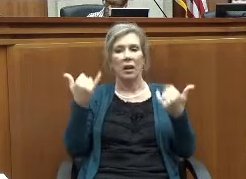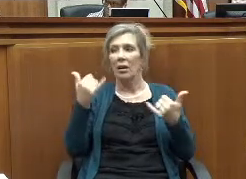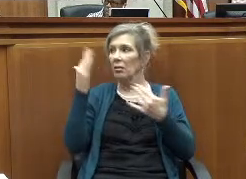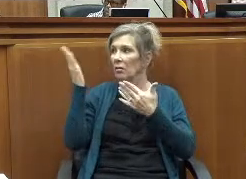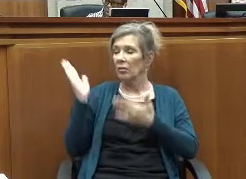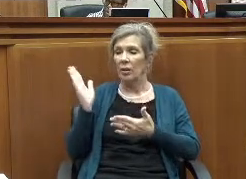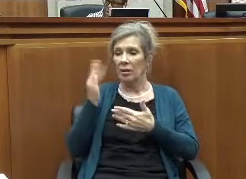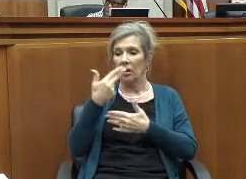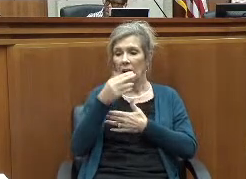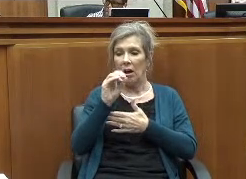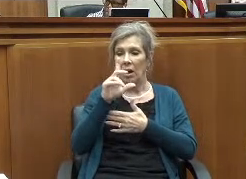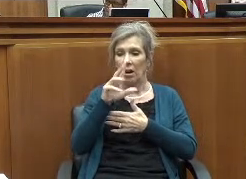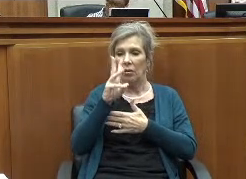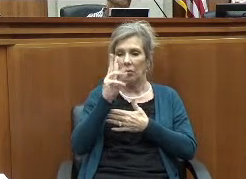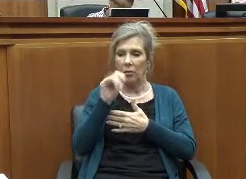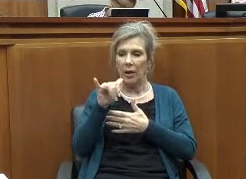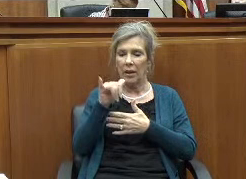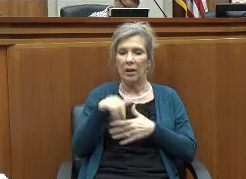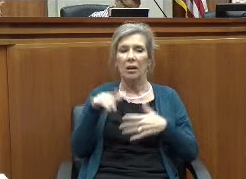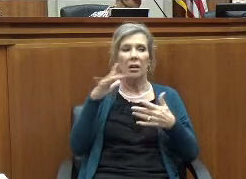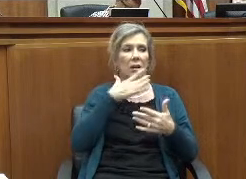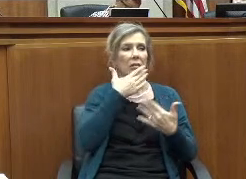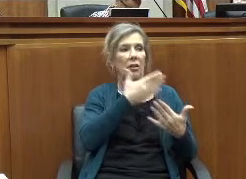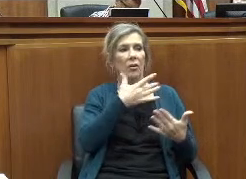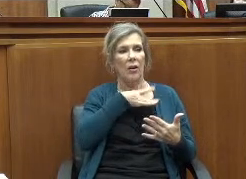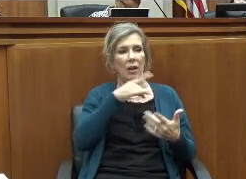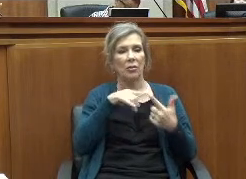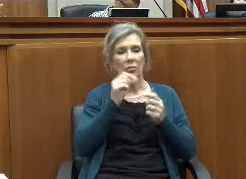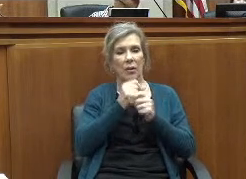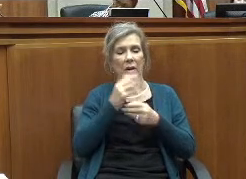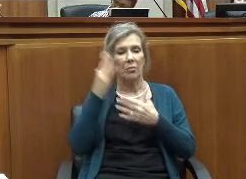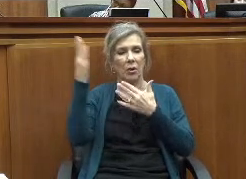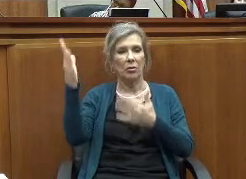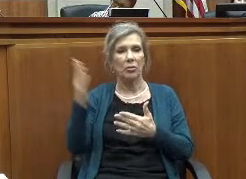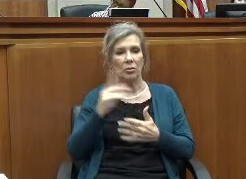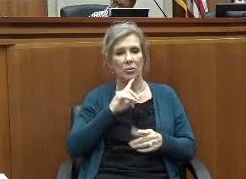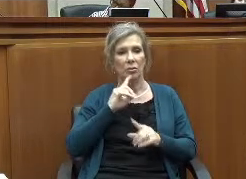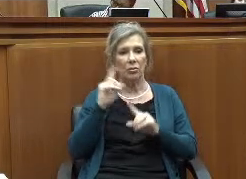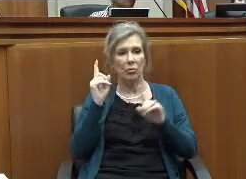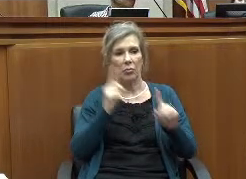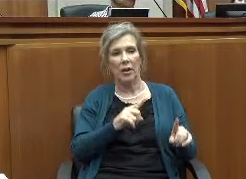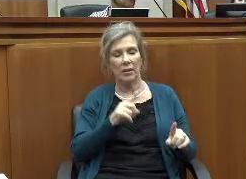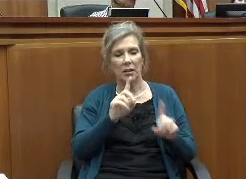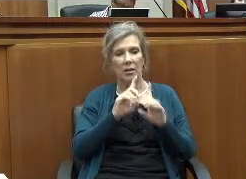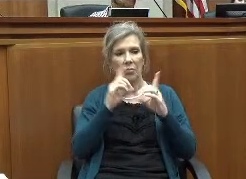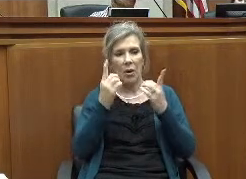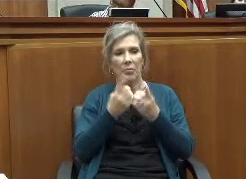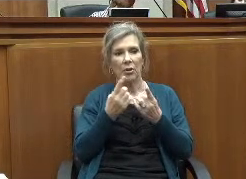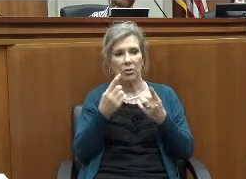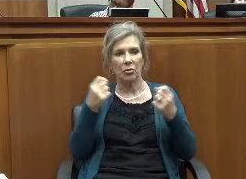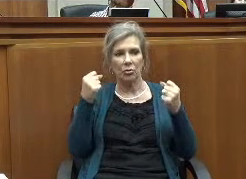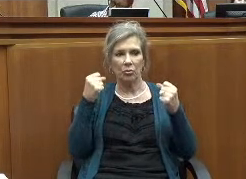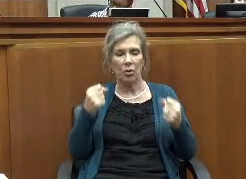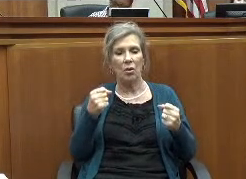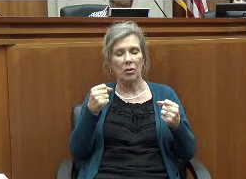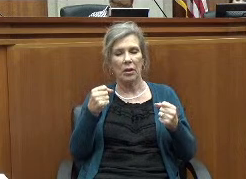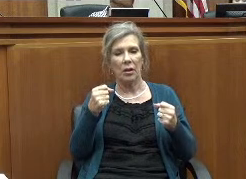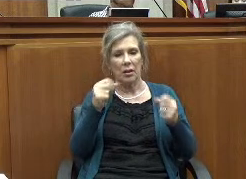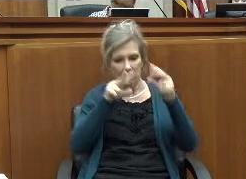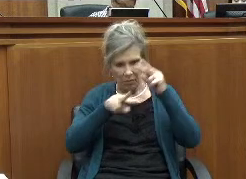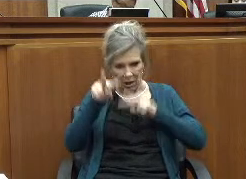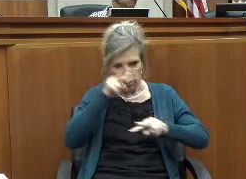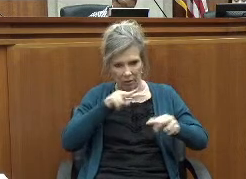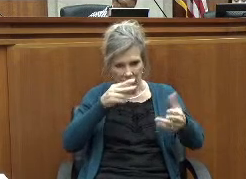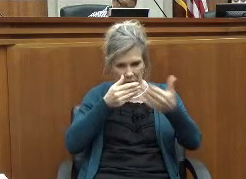you. I'd like to make a motion to direct the department to strongly monitor